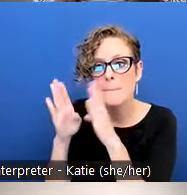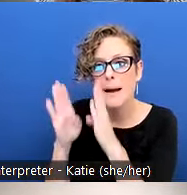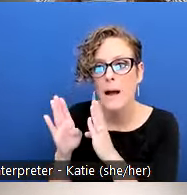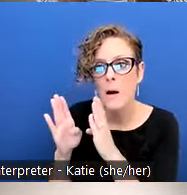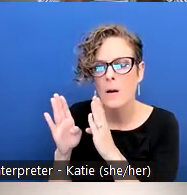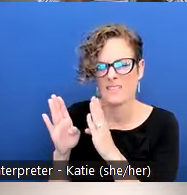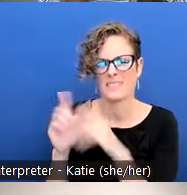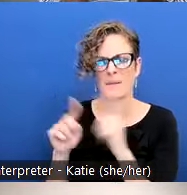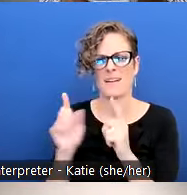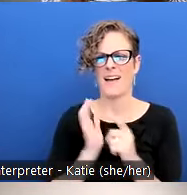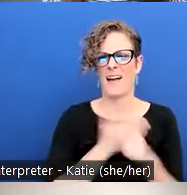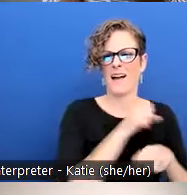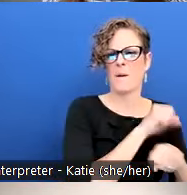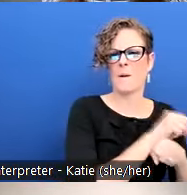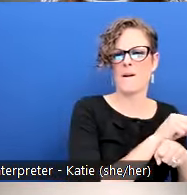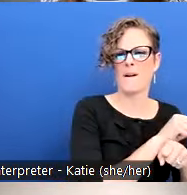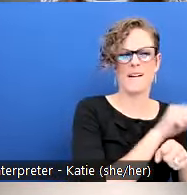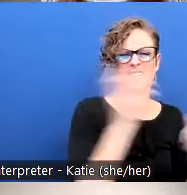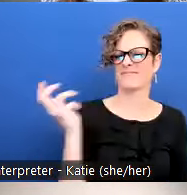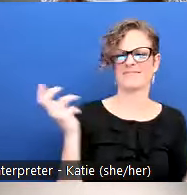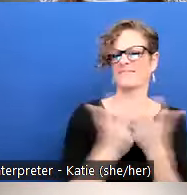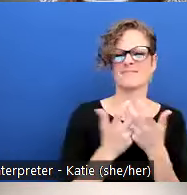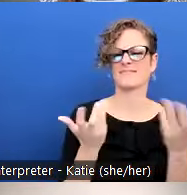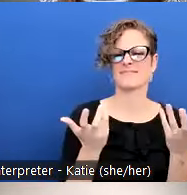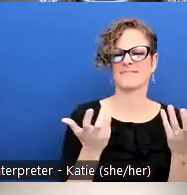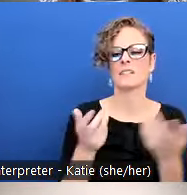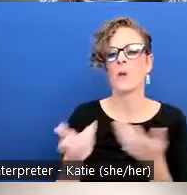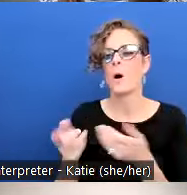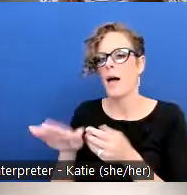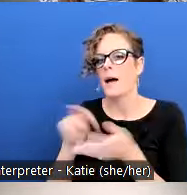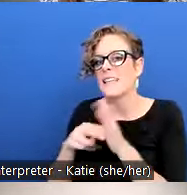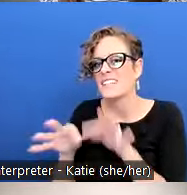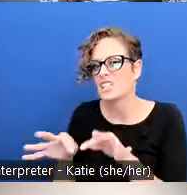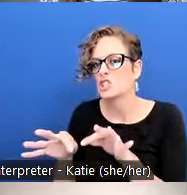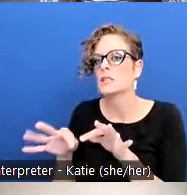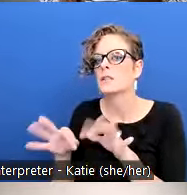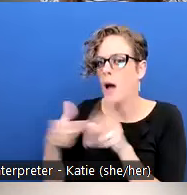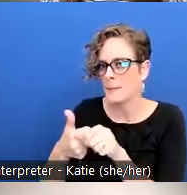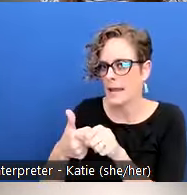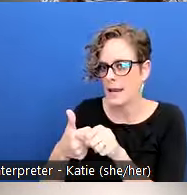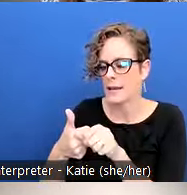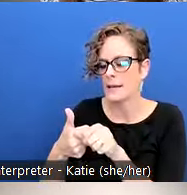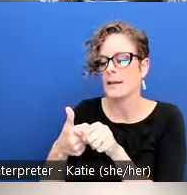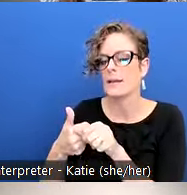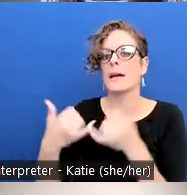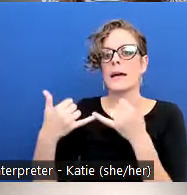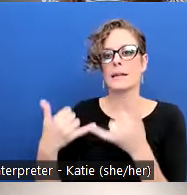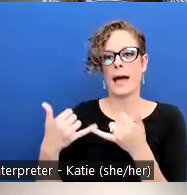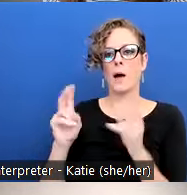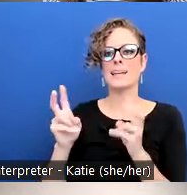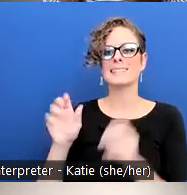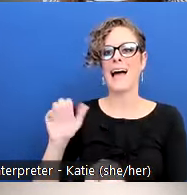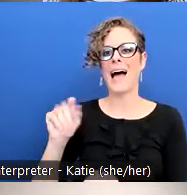that DVP is funding. So that's just been updated and now refers to acts or patterns